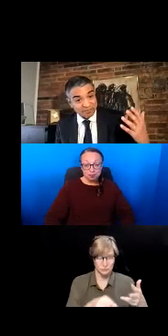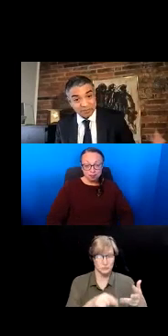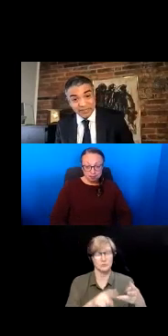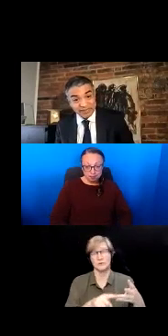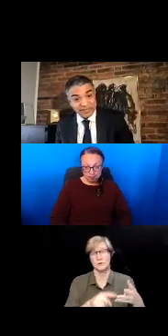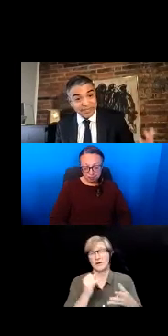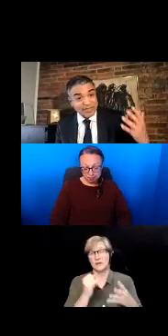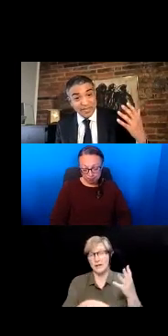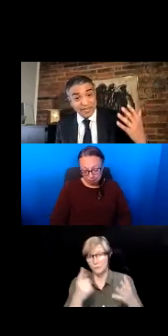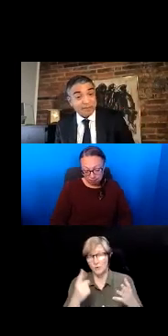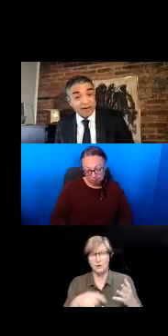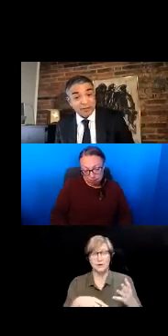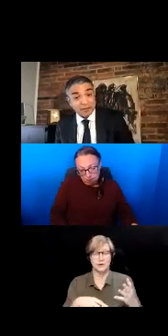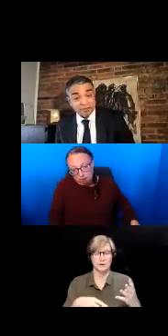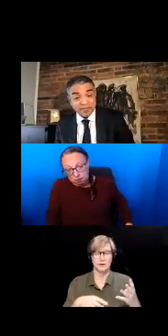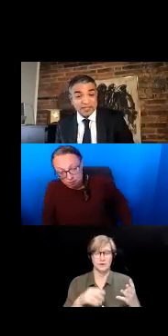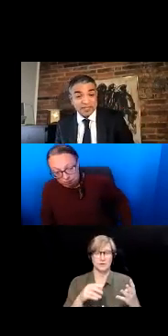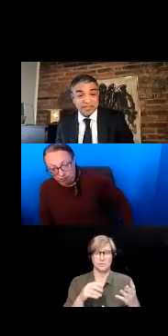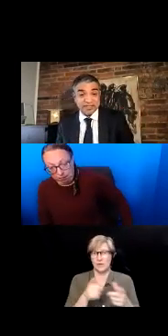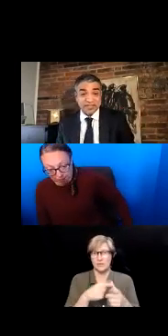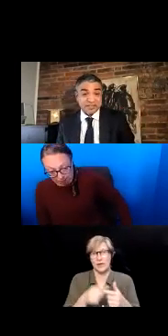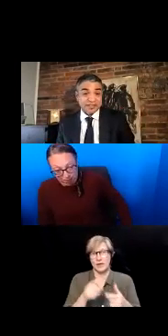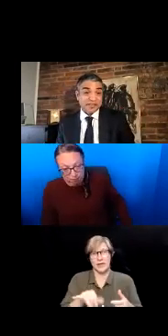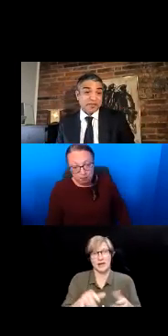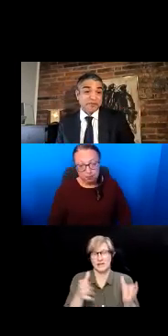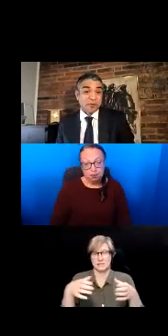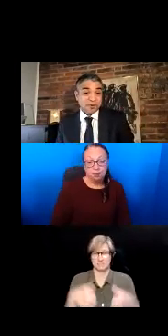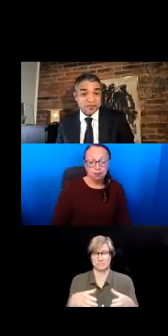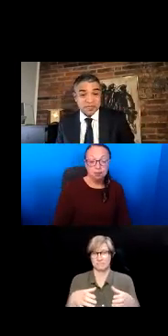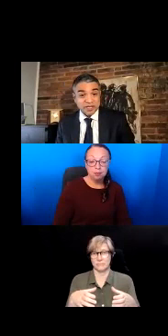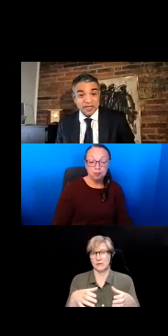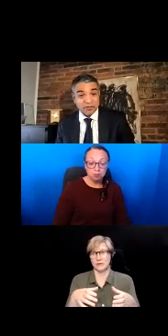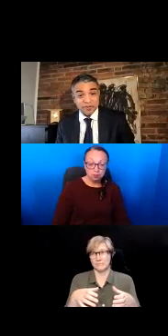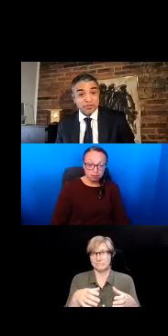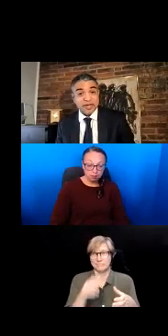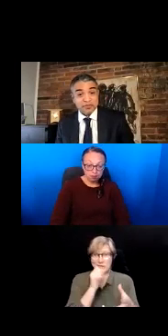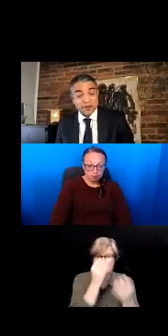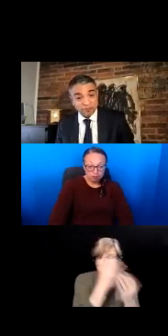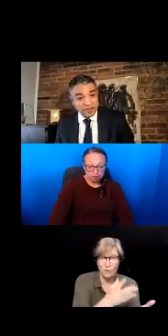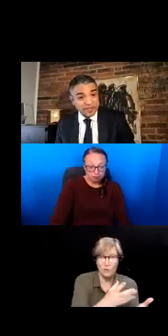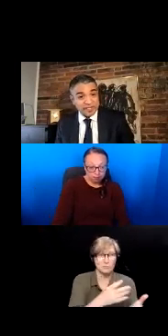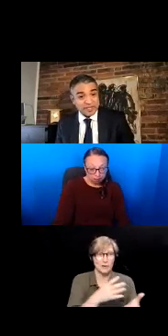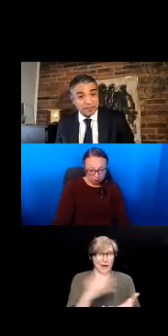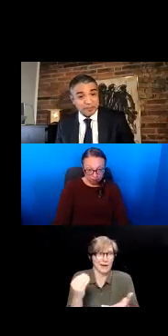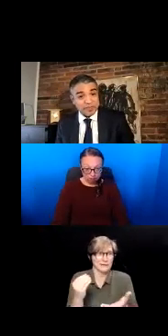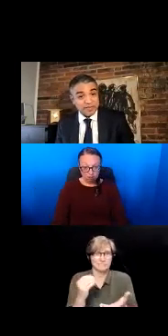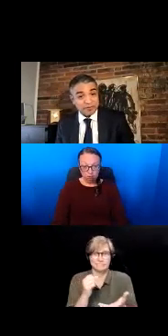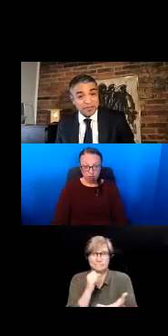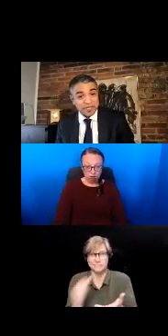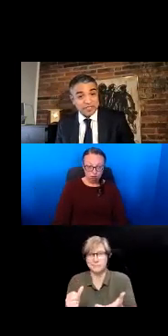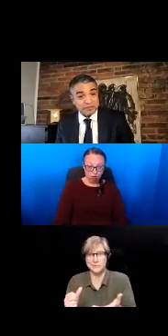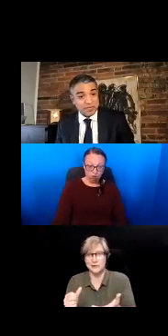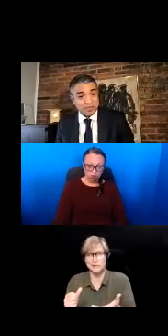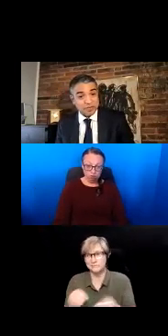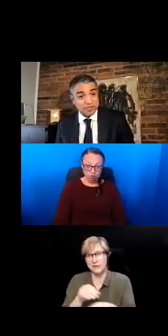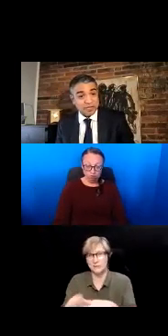is completely epiphenomenal, that it neither informs nor detracts from the performance of language